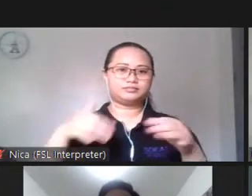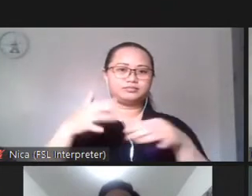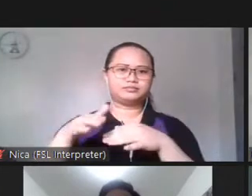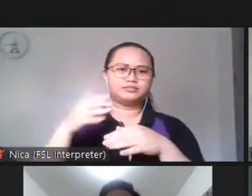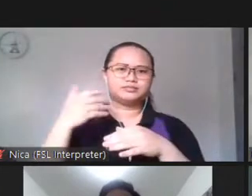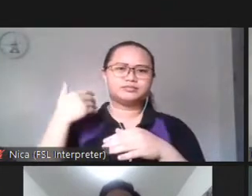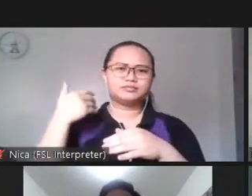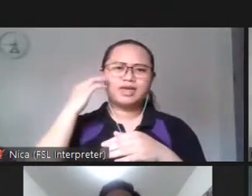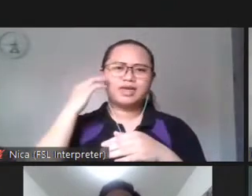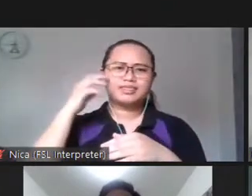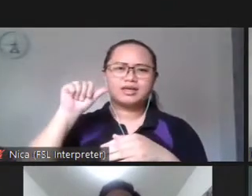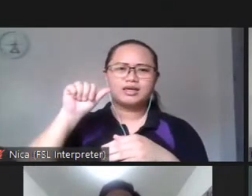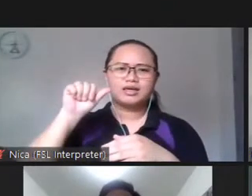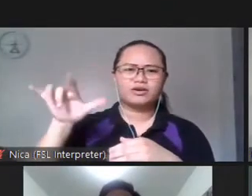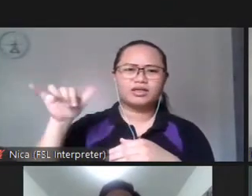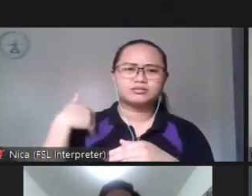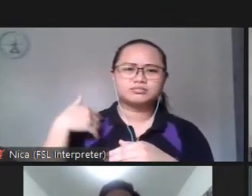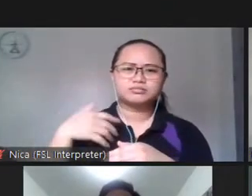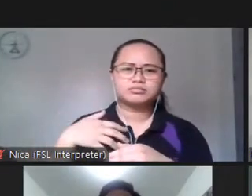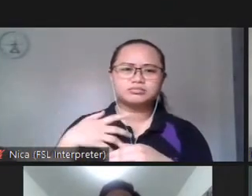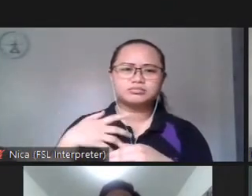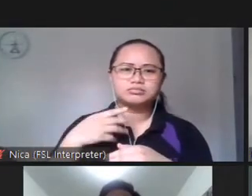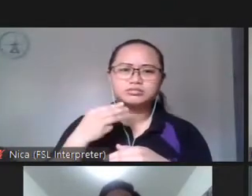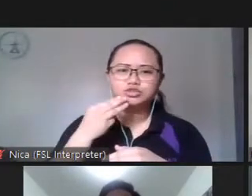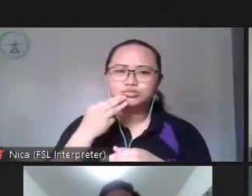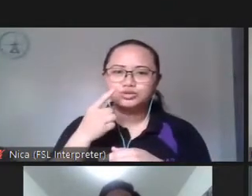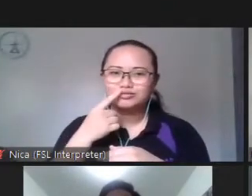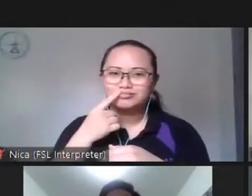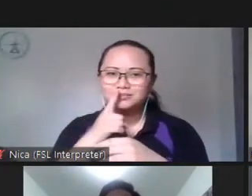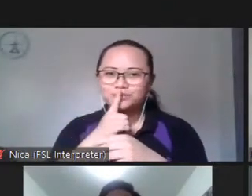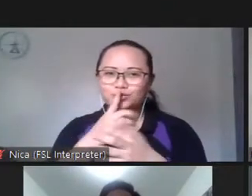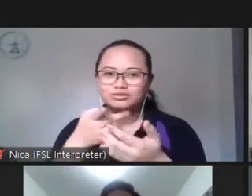mute. Sorry.